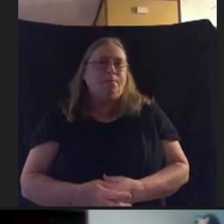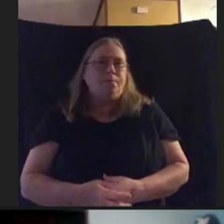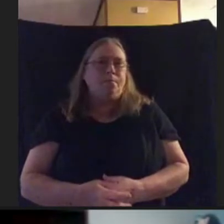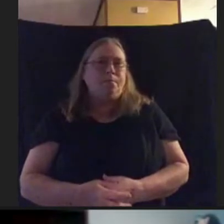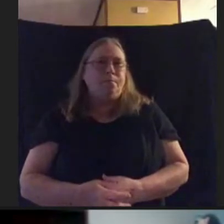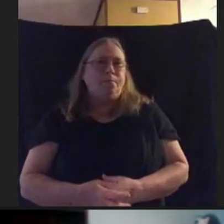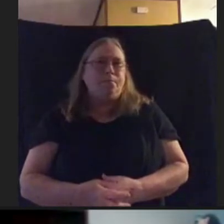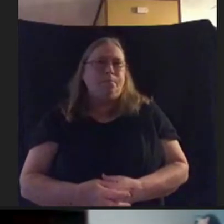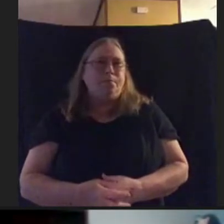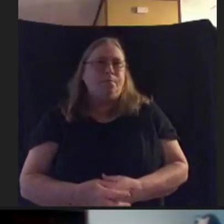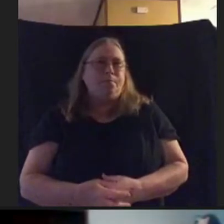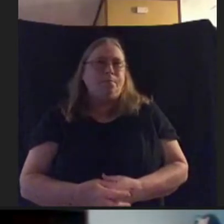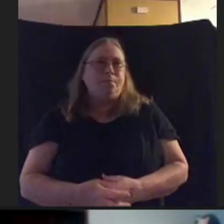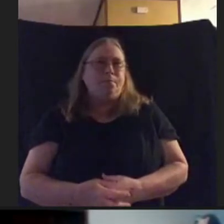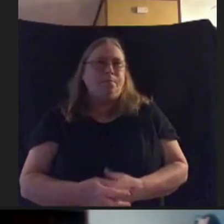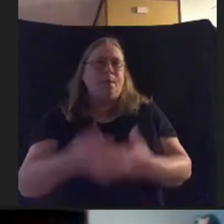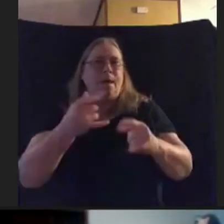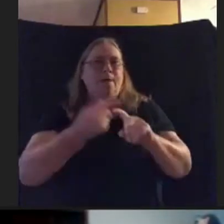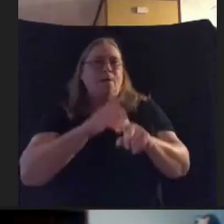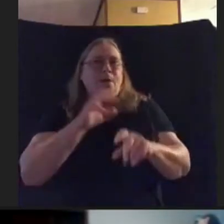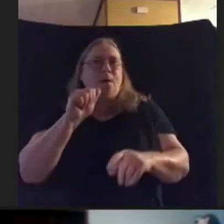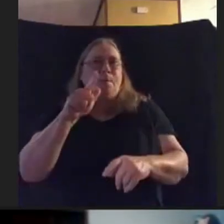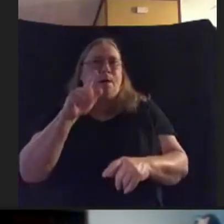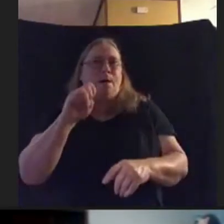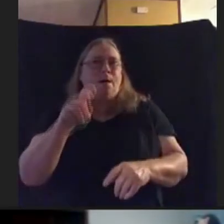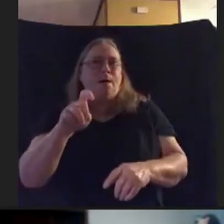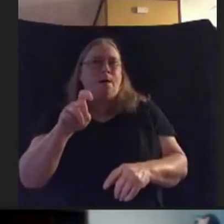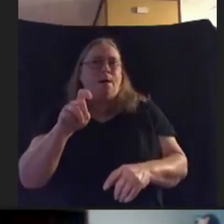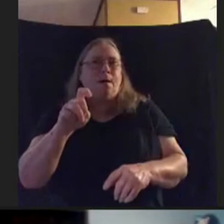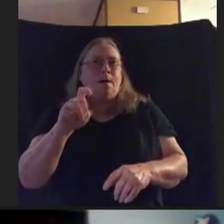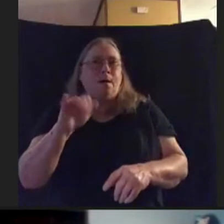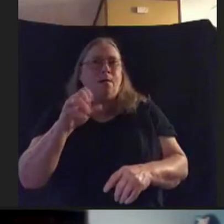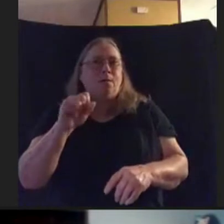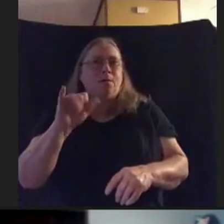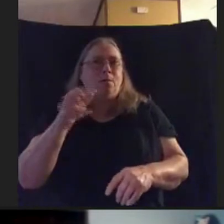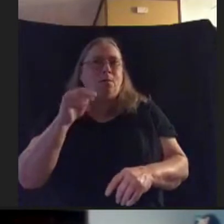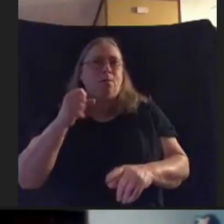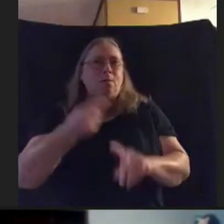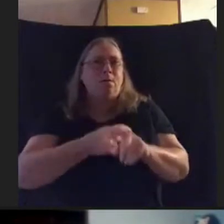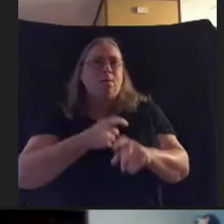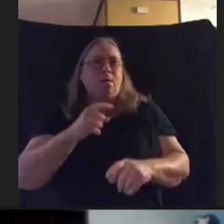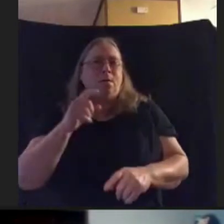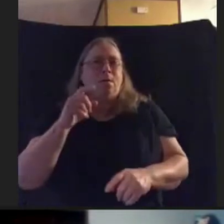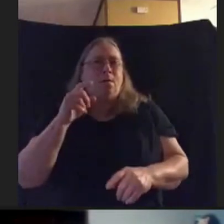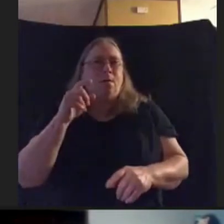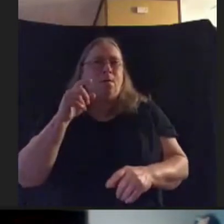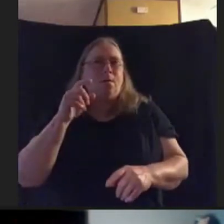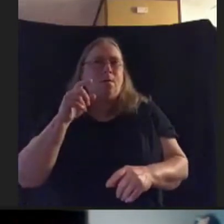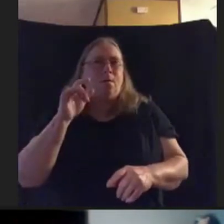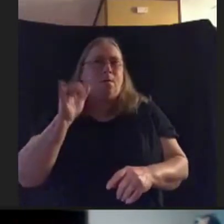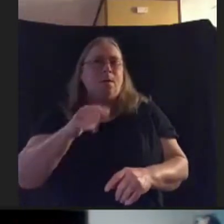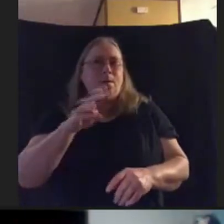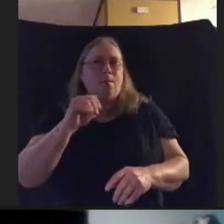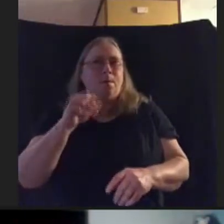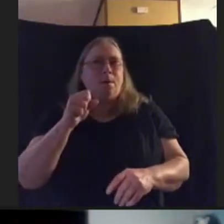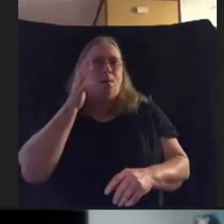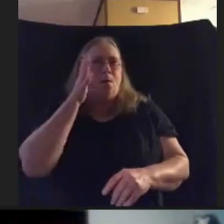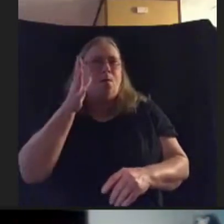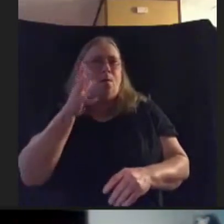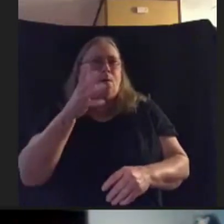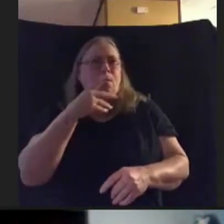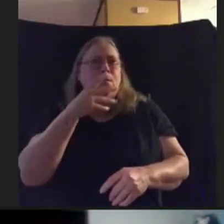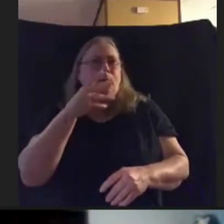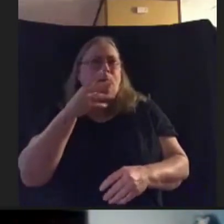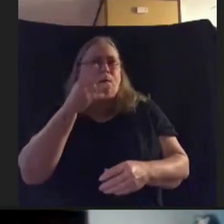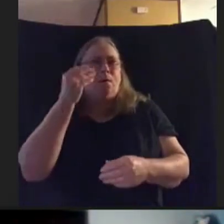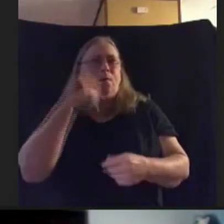from Alexis Jones with WTVA. A few hospitals in Northeast Mississippi said they were told to schedule appointments